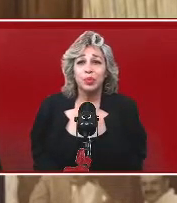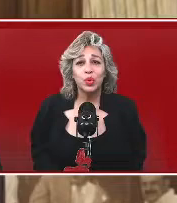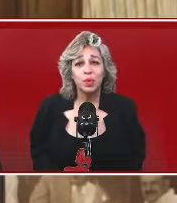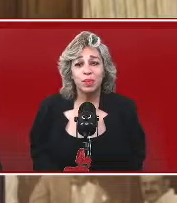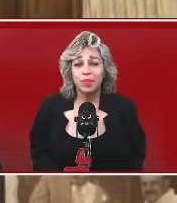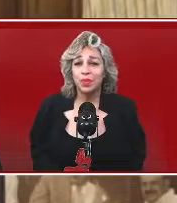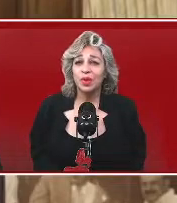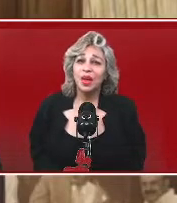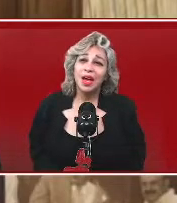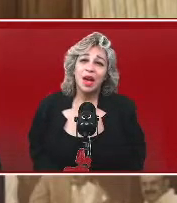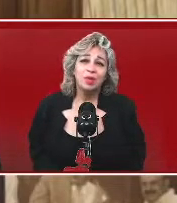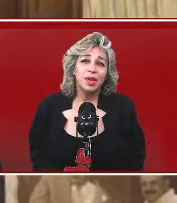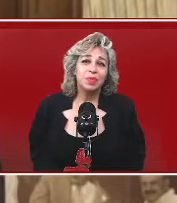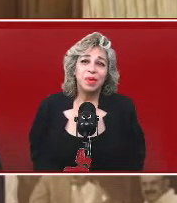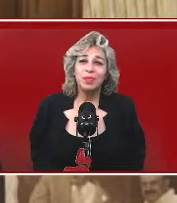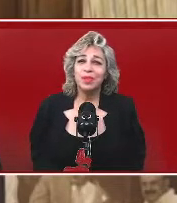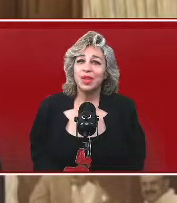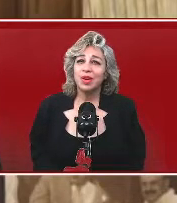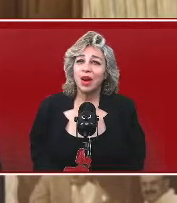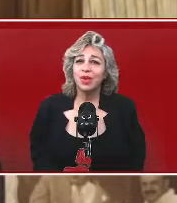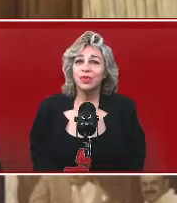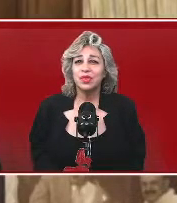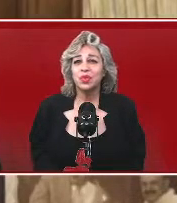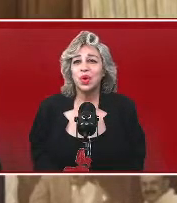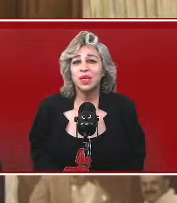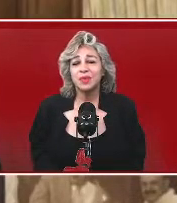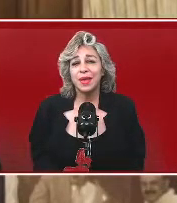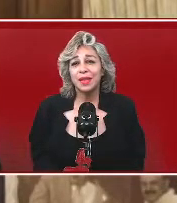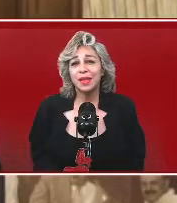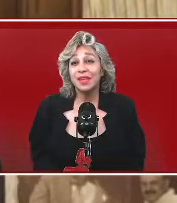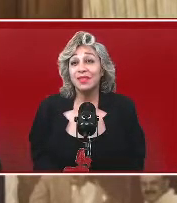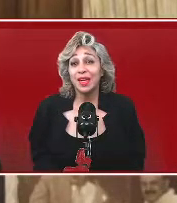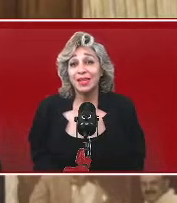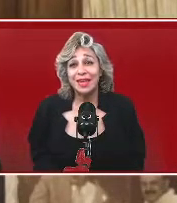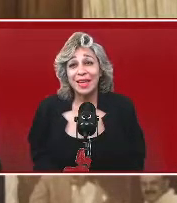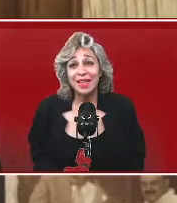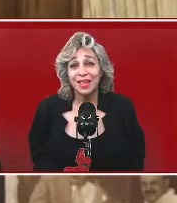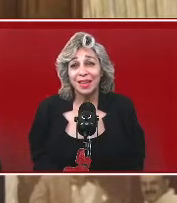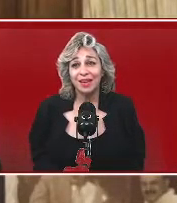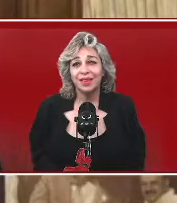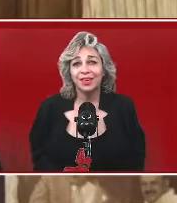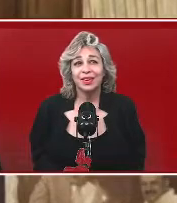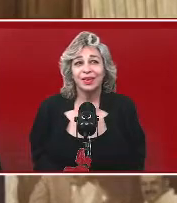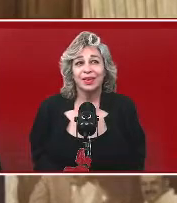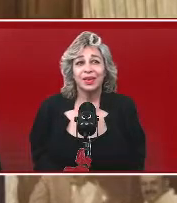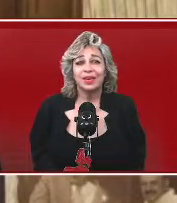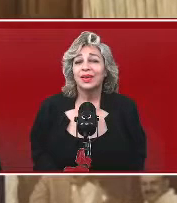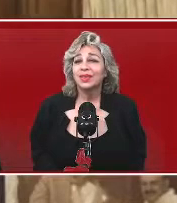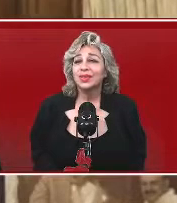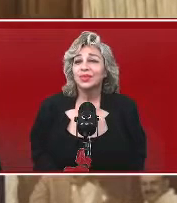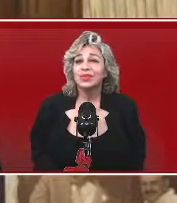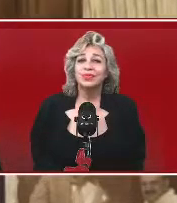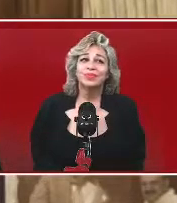many poor people, how many people that are out there trying to make a living daily.